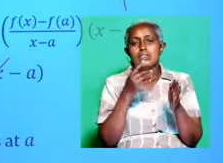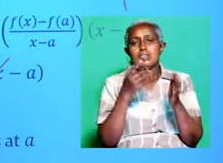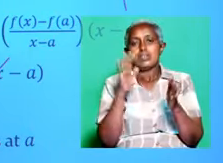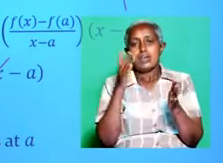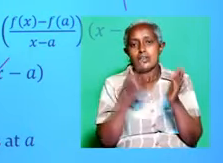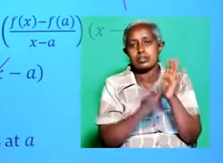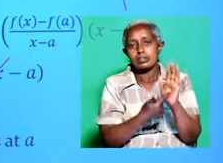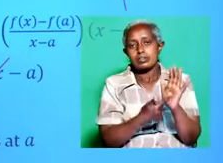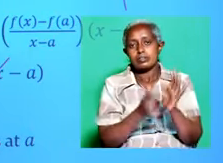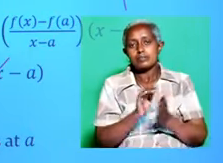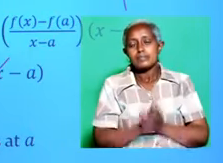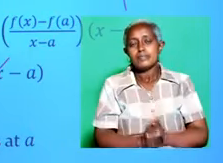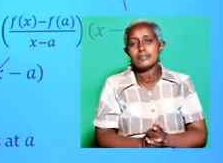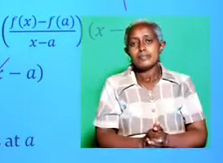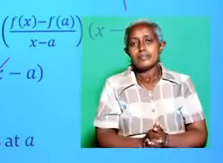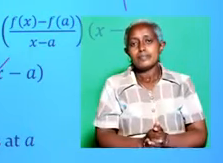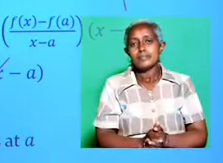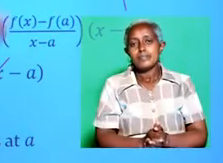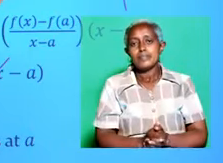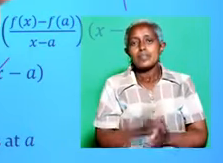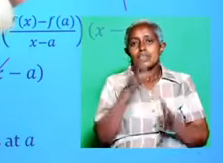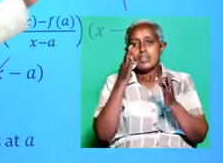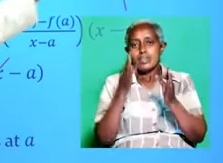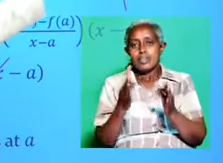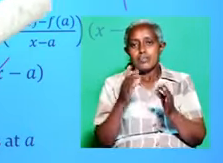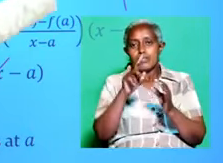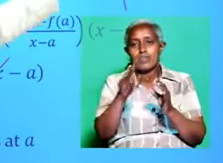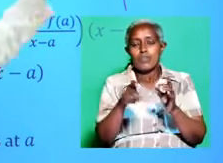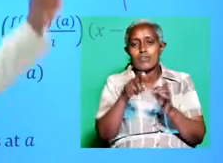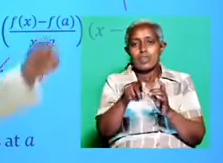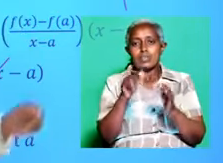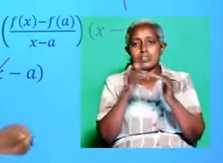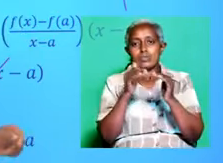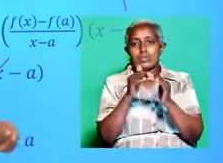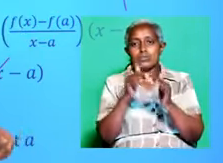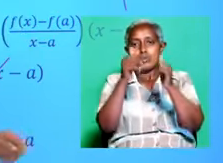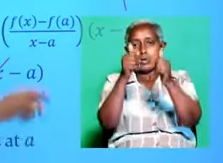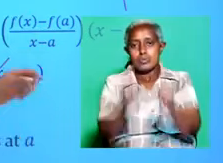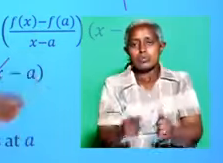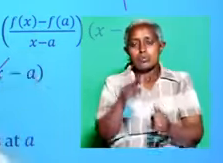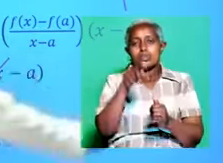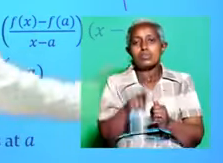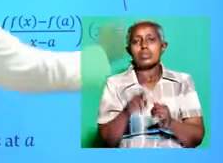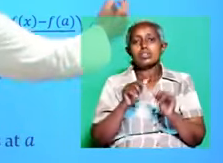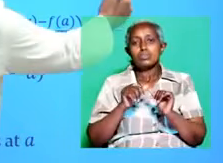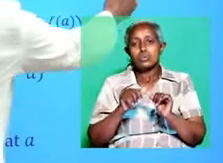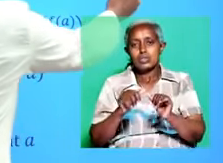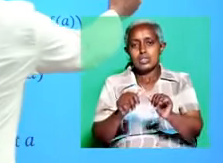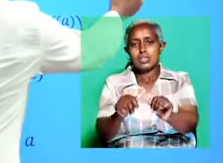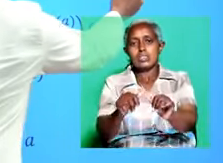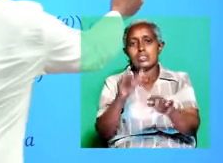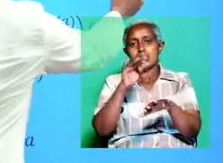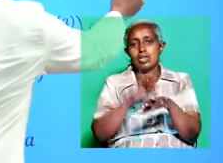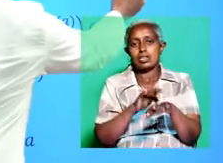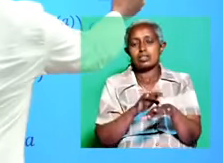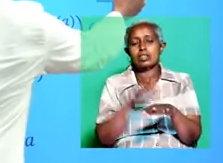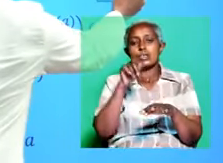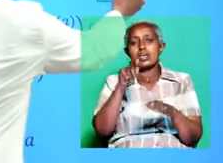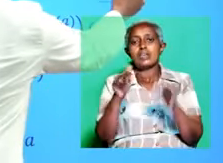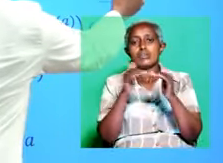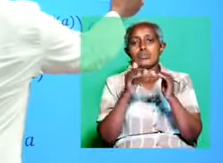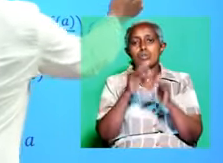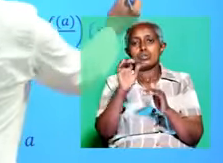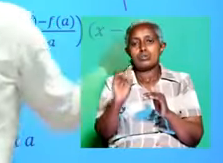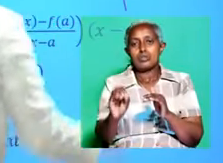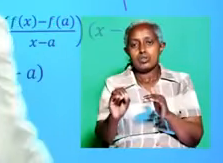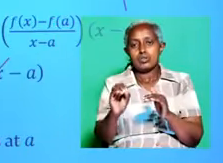this. F of x is equal to absolute value of x is continuous at x is equal